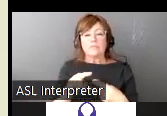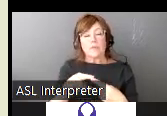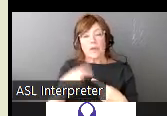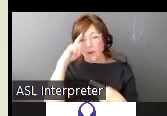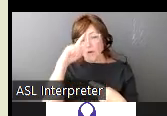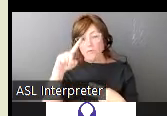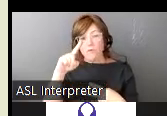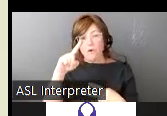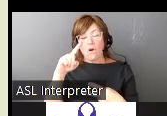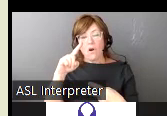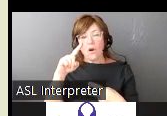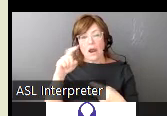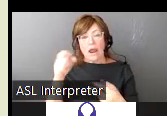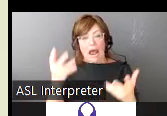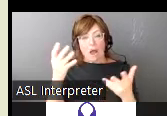qualitative